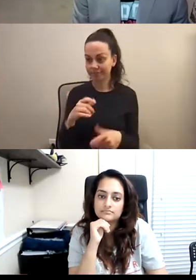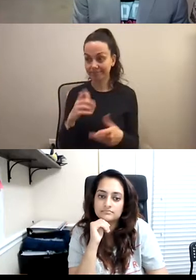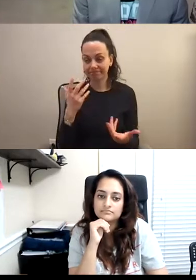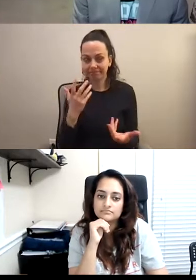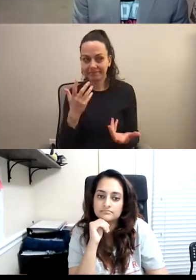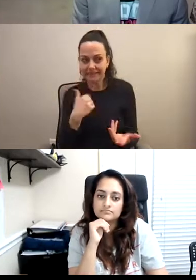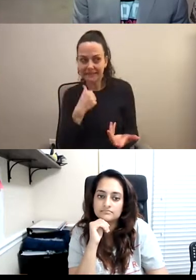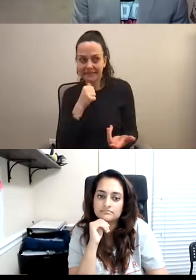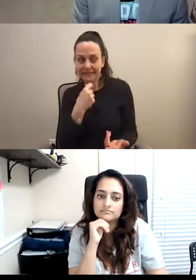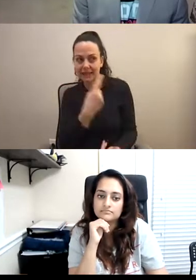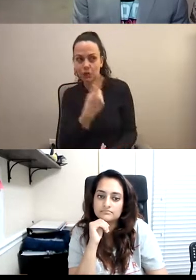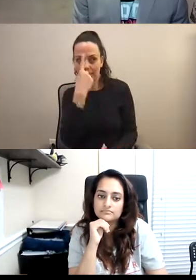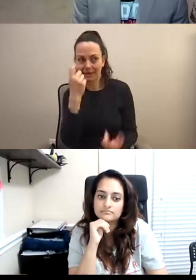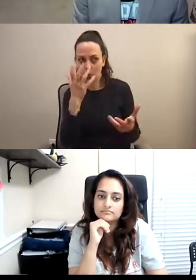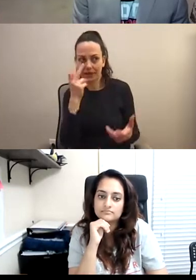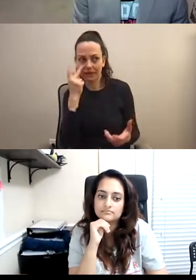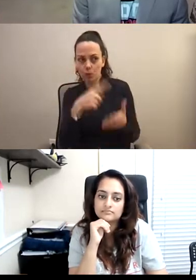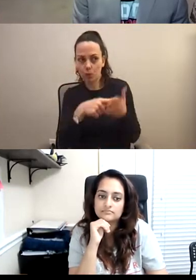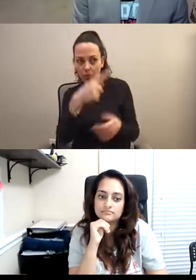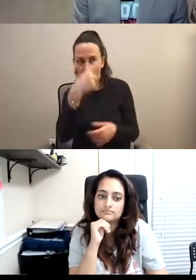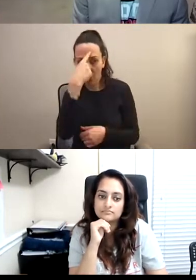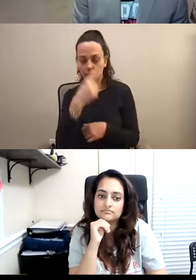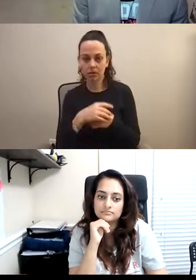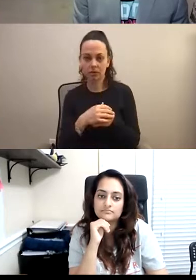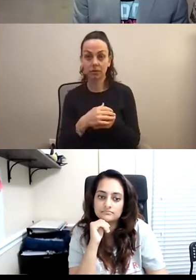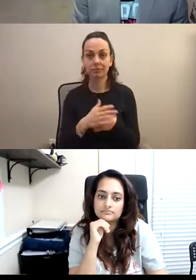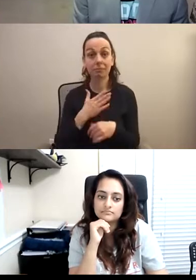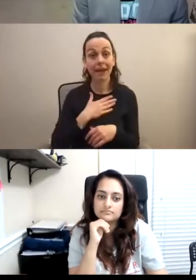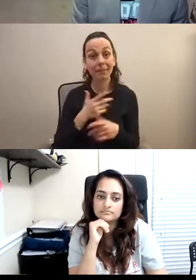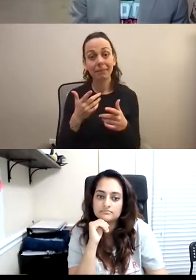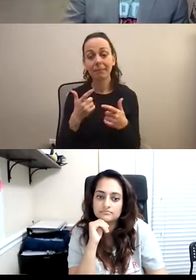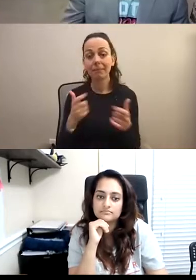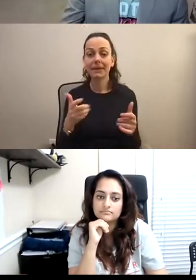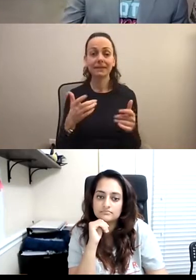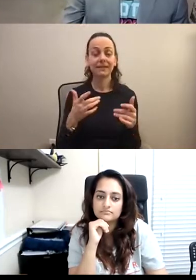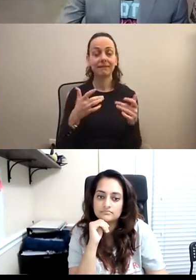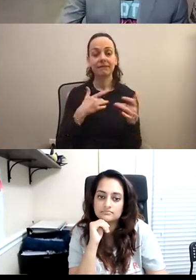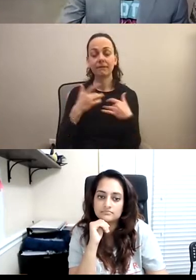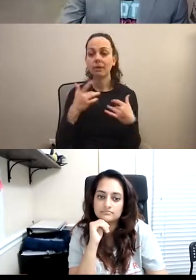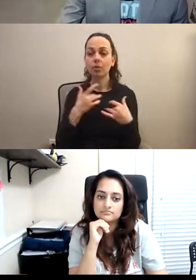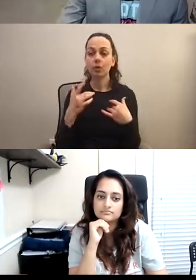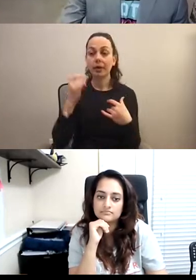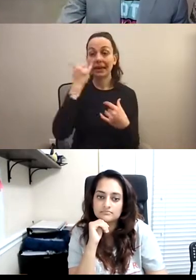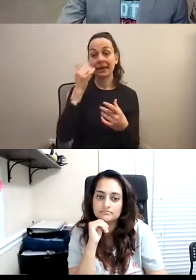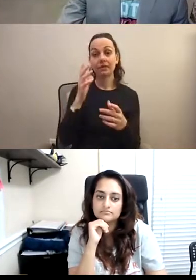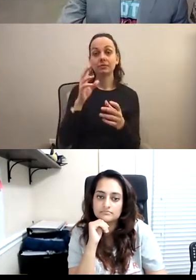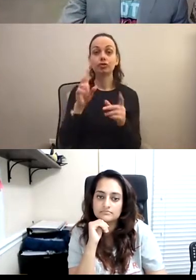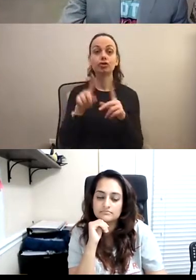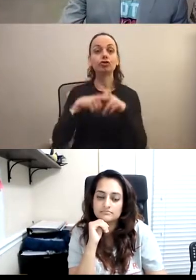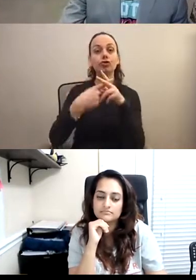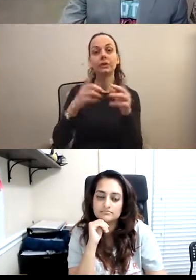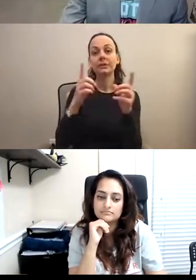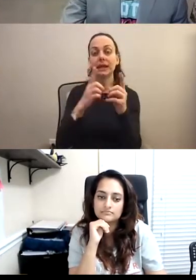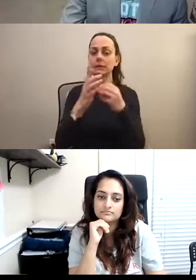what you thought. And so my biggest worry is about if I get into a relationship with somebody, whether they're able-bodied or